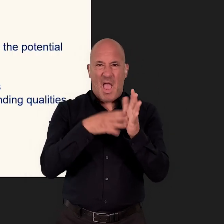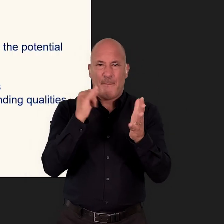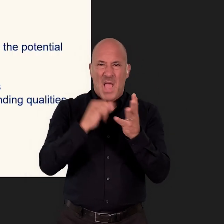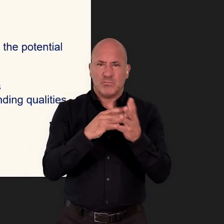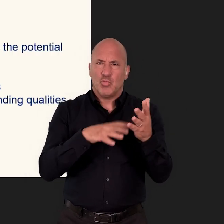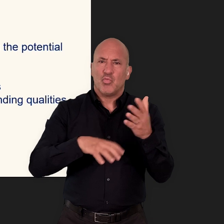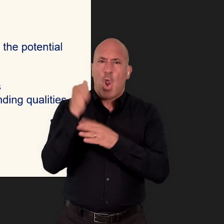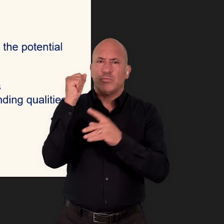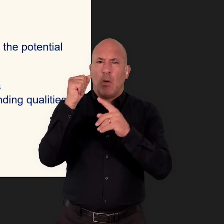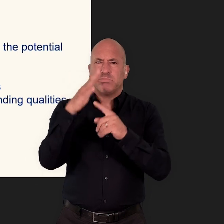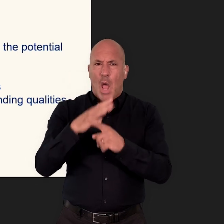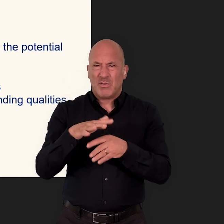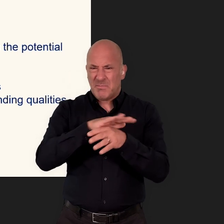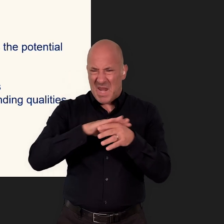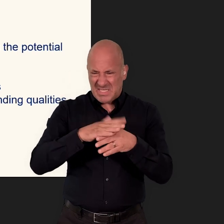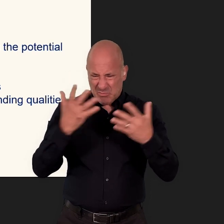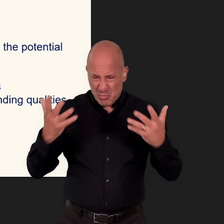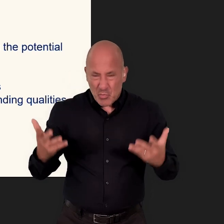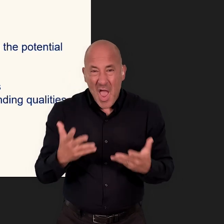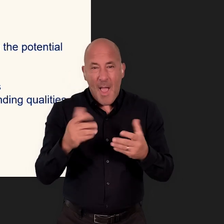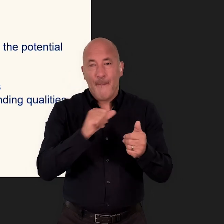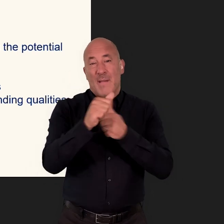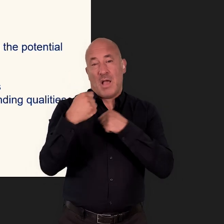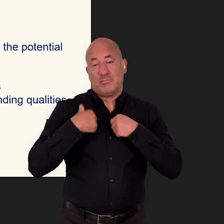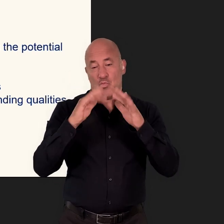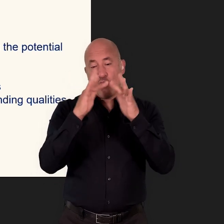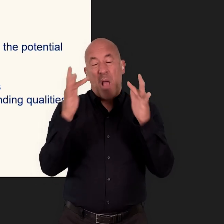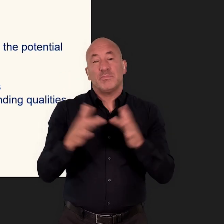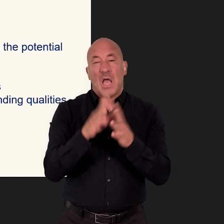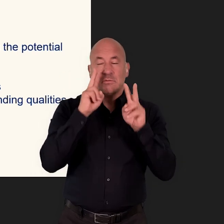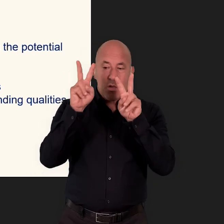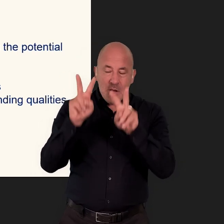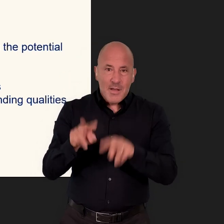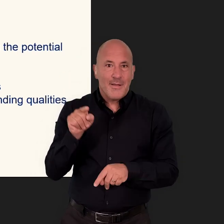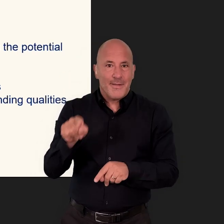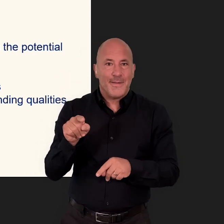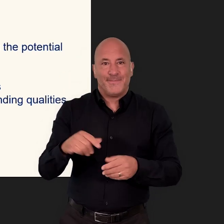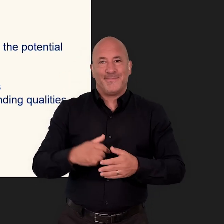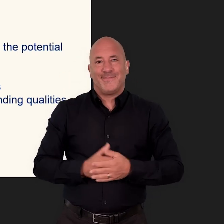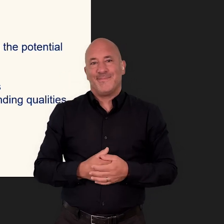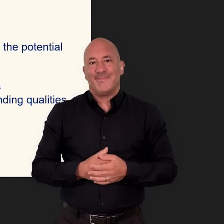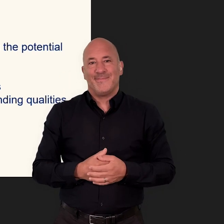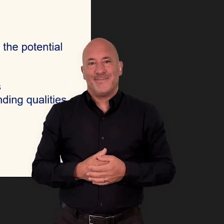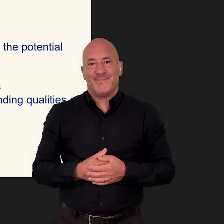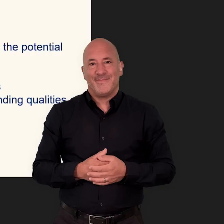You can find the DCMS Culture Priority Places listed on our website.